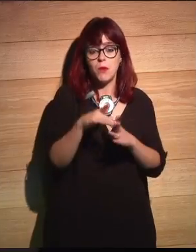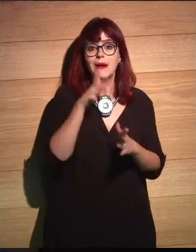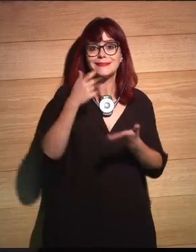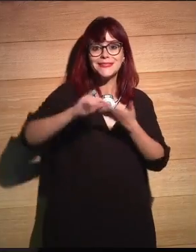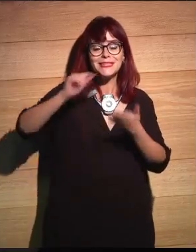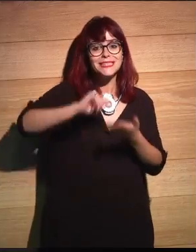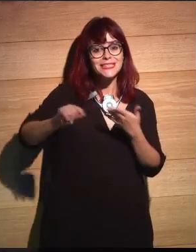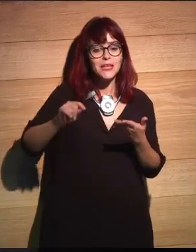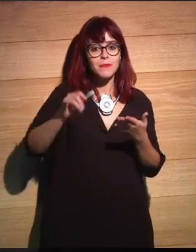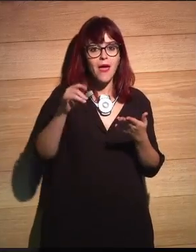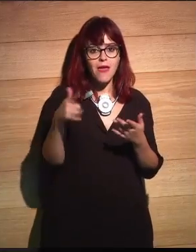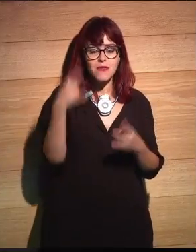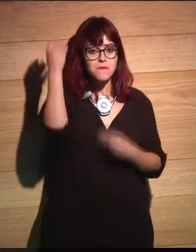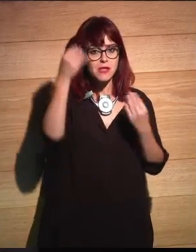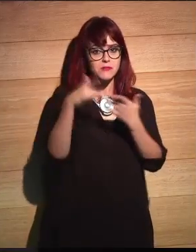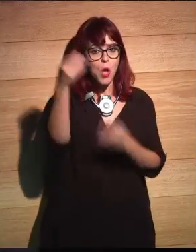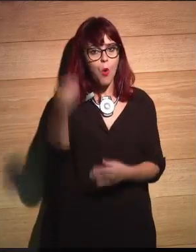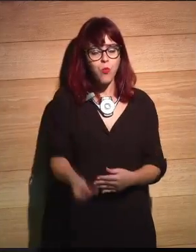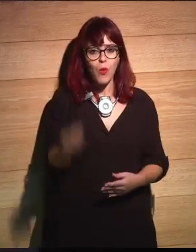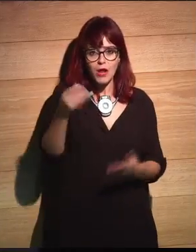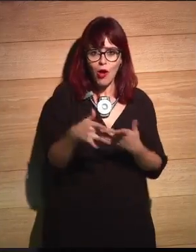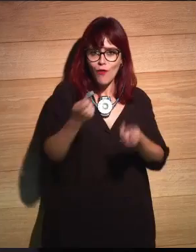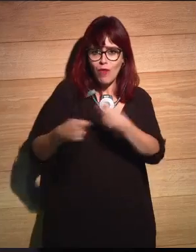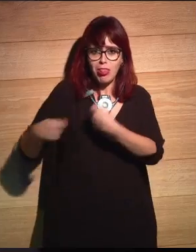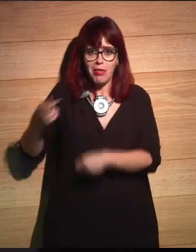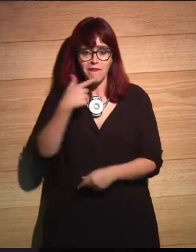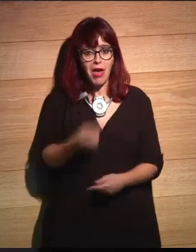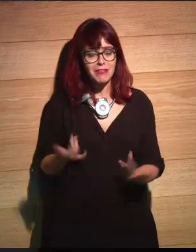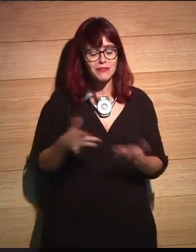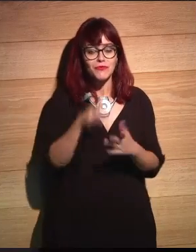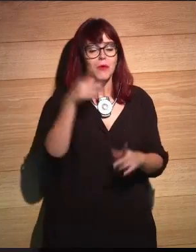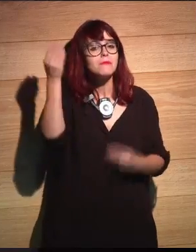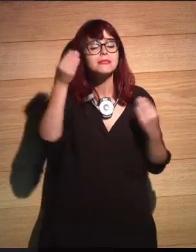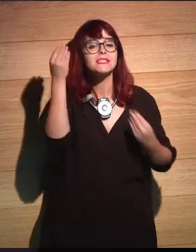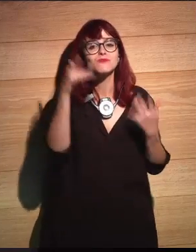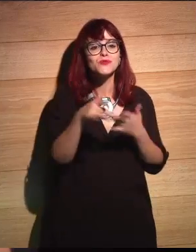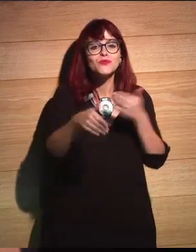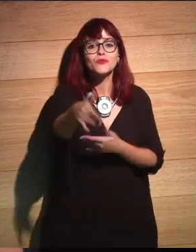it's selling a lot. So I think this has helped this